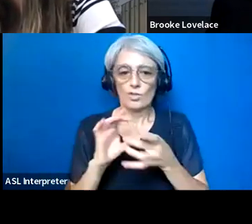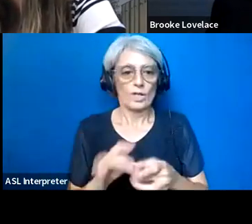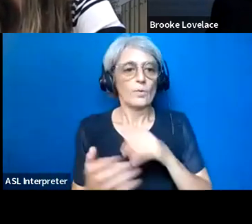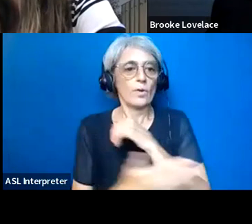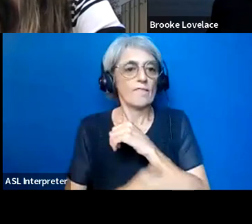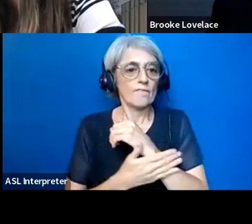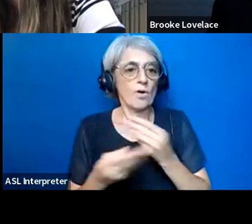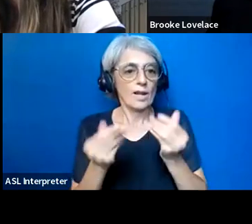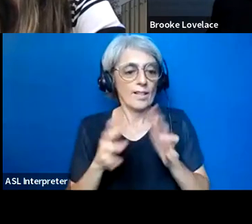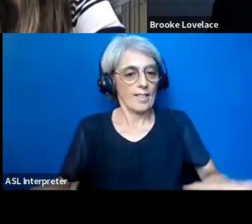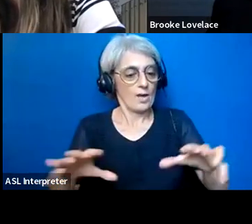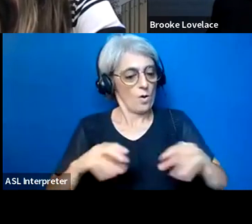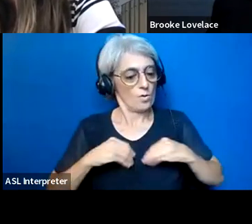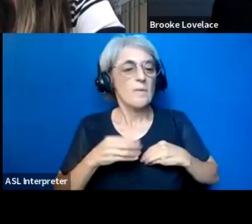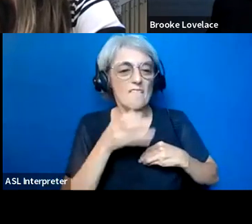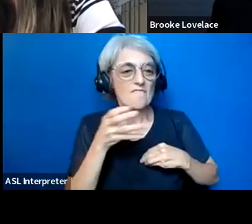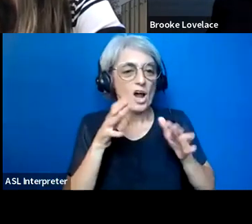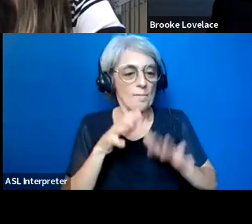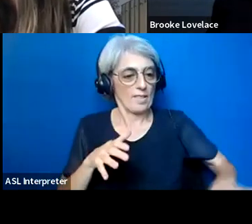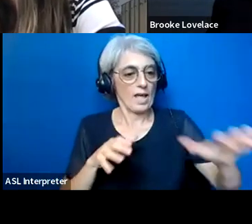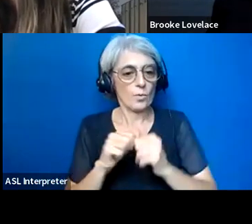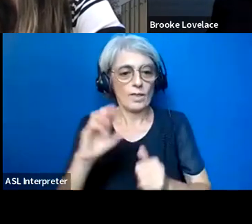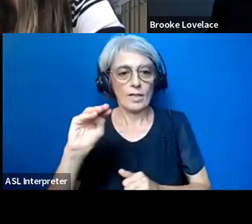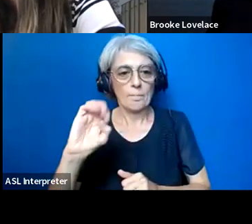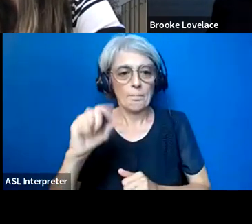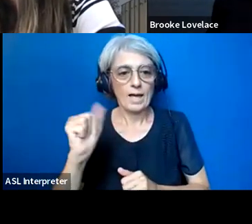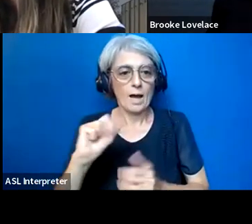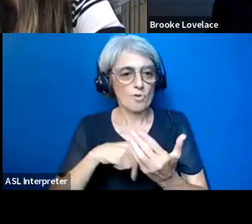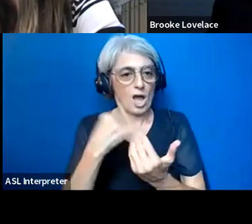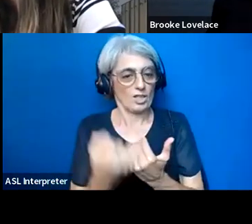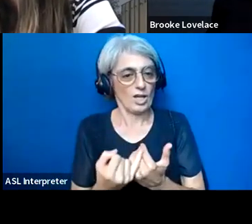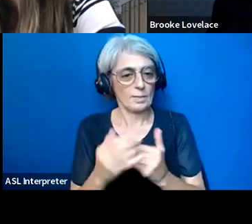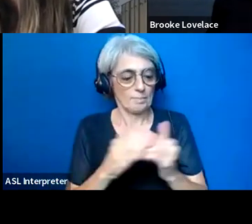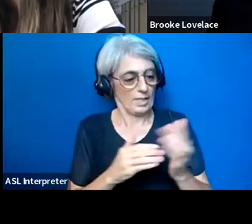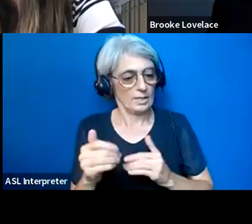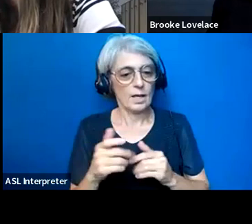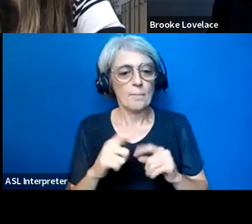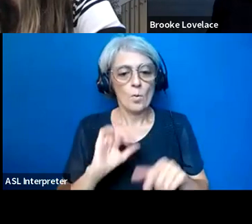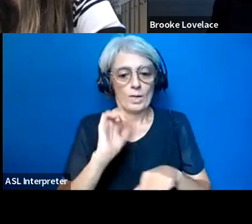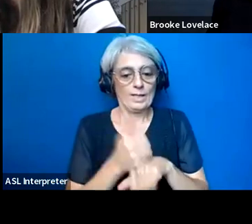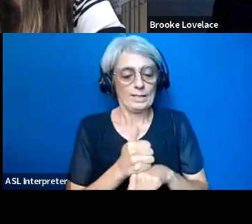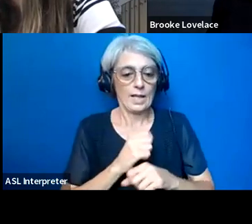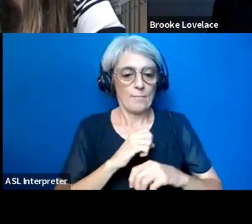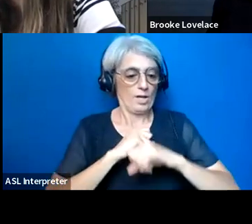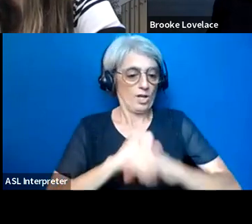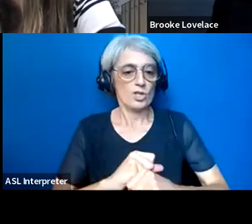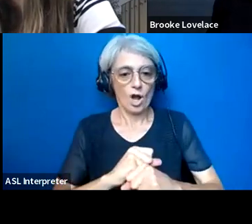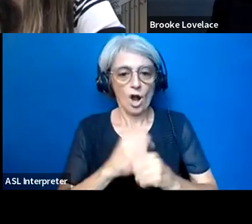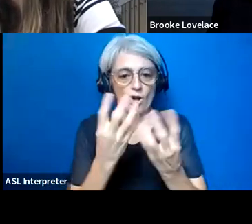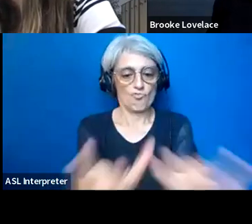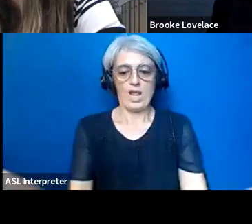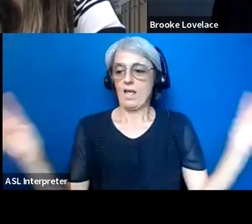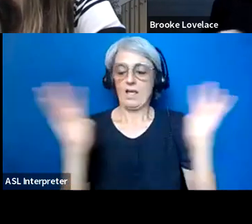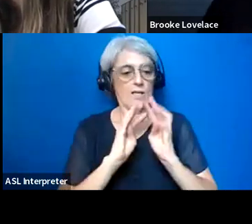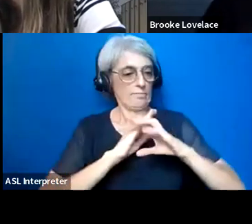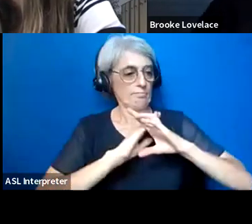ownership of farmland with a mega project bill, but we have put in guardrails in place that would limit that to